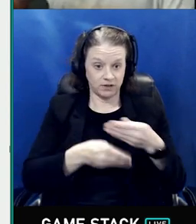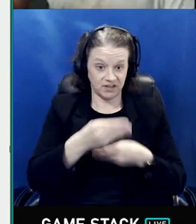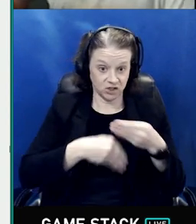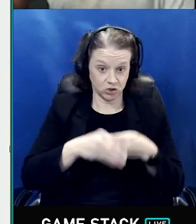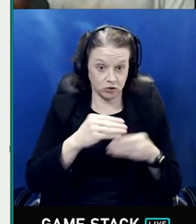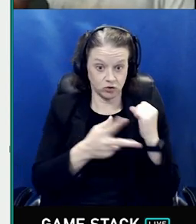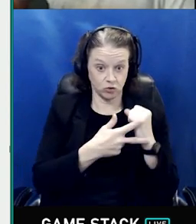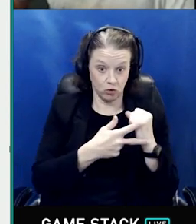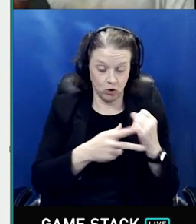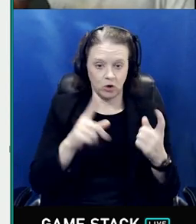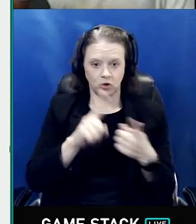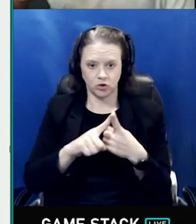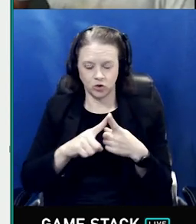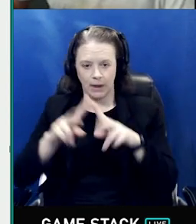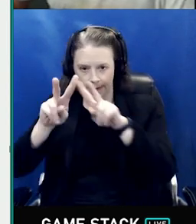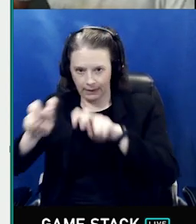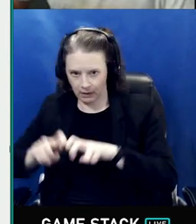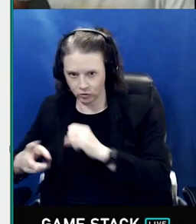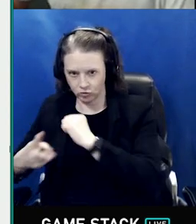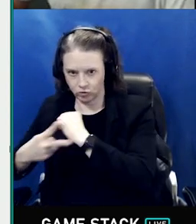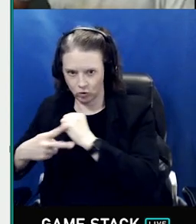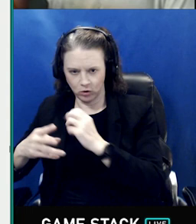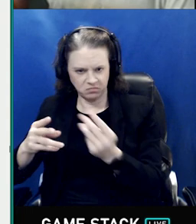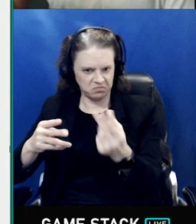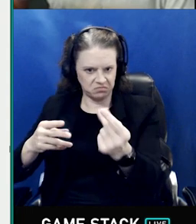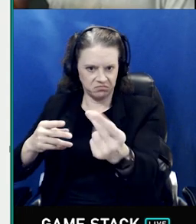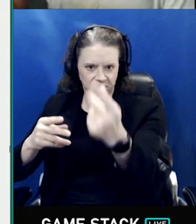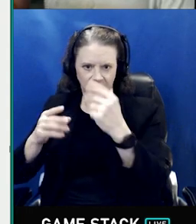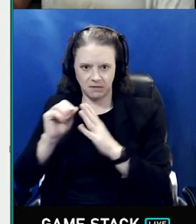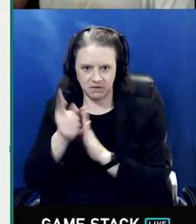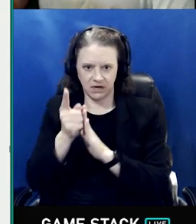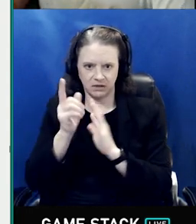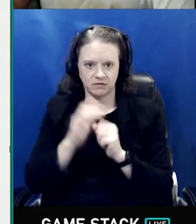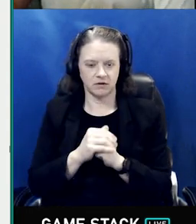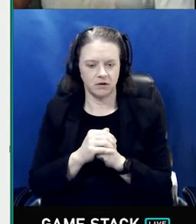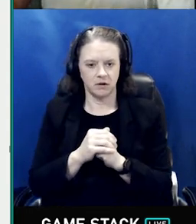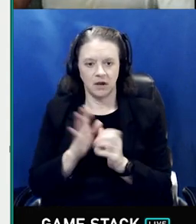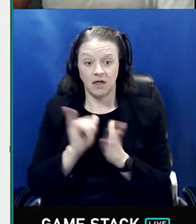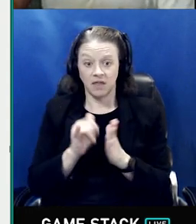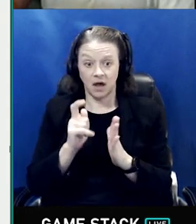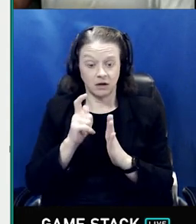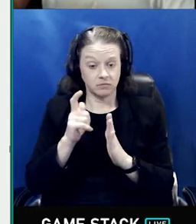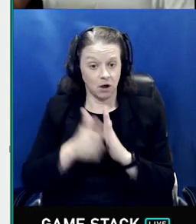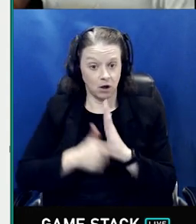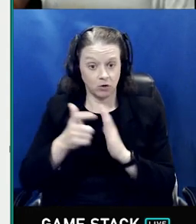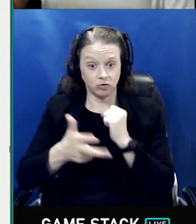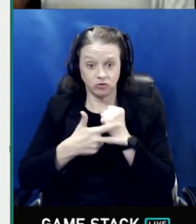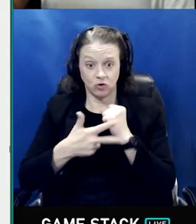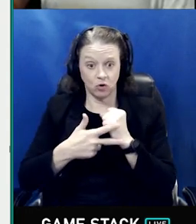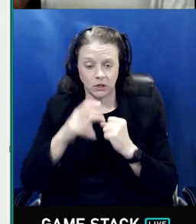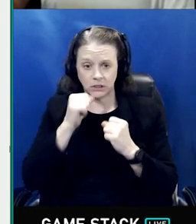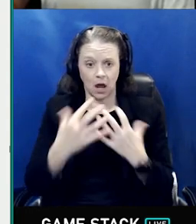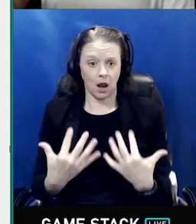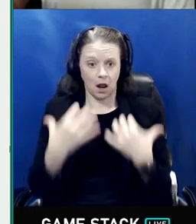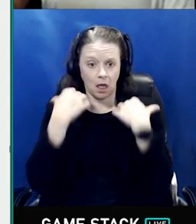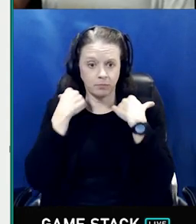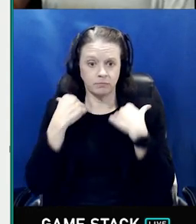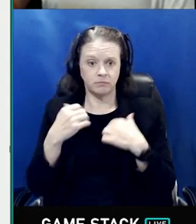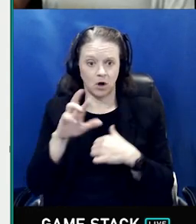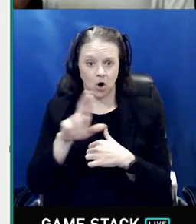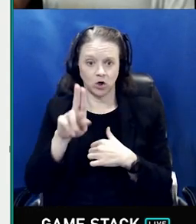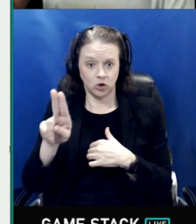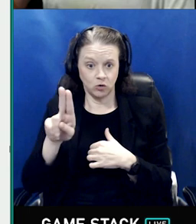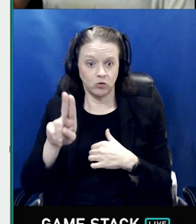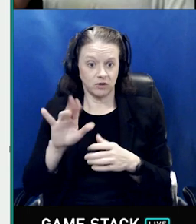within minutes. And this auto sync capability does not consume any throughput or RUs allocated for your